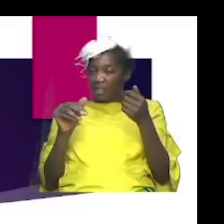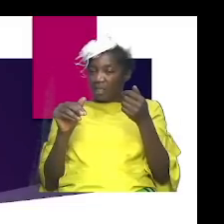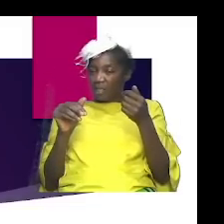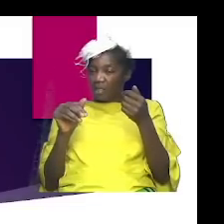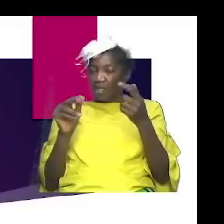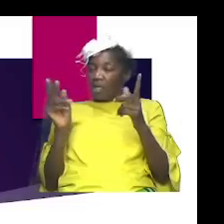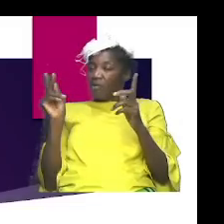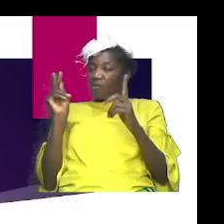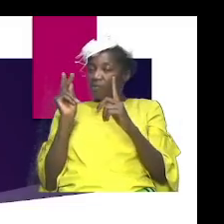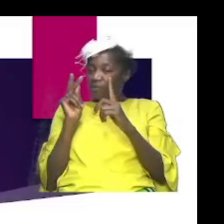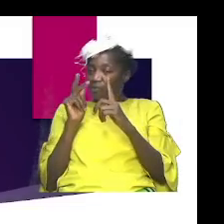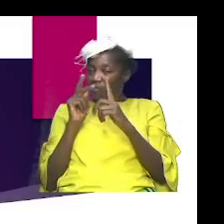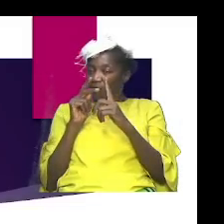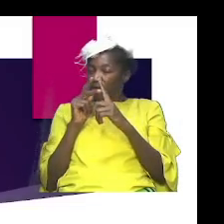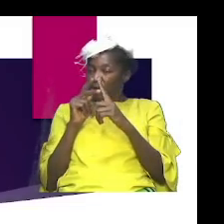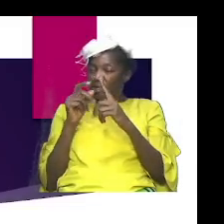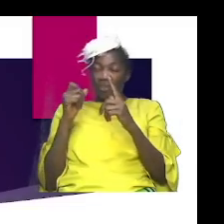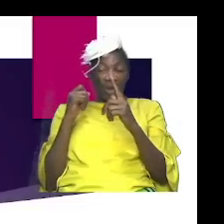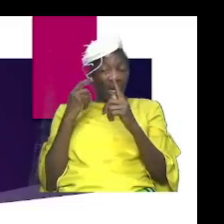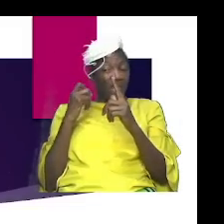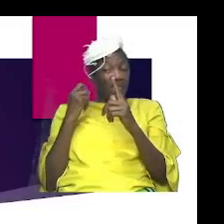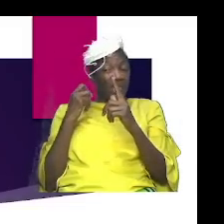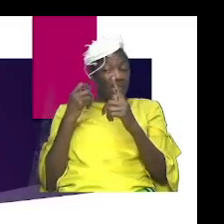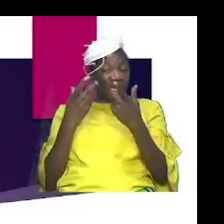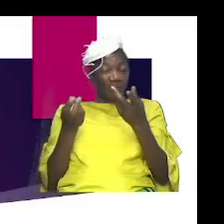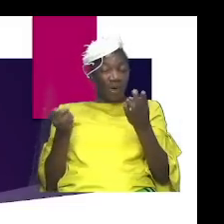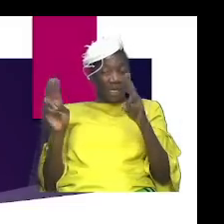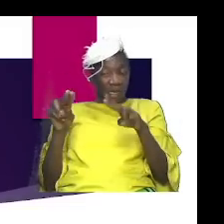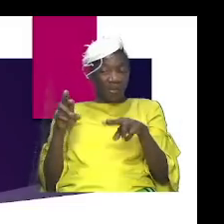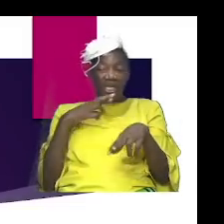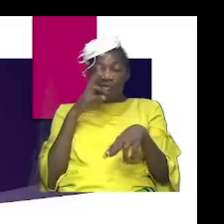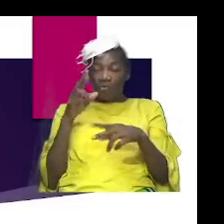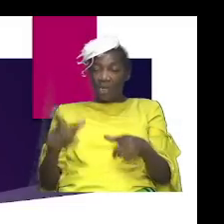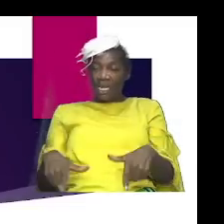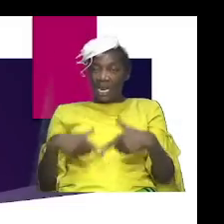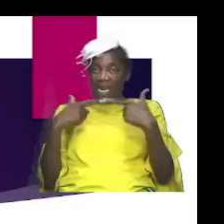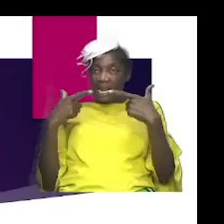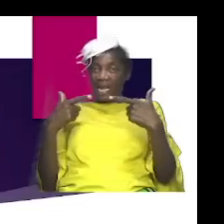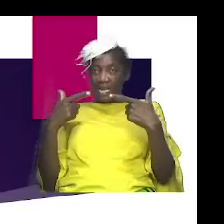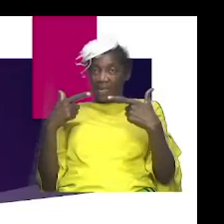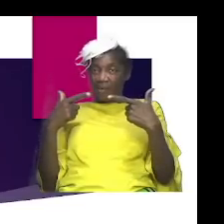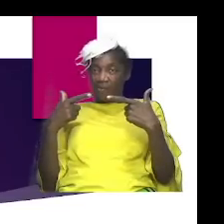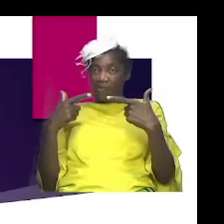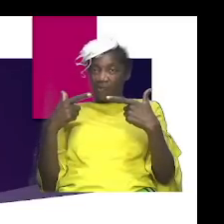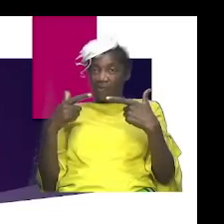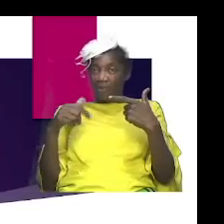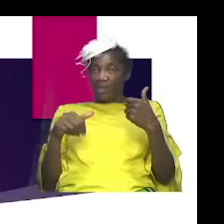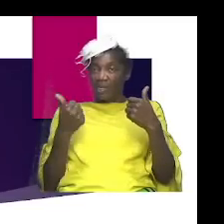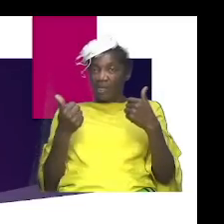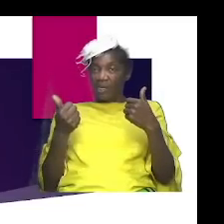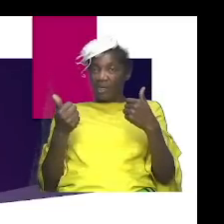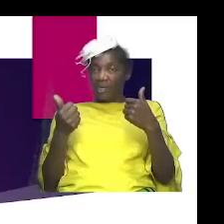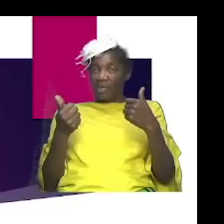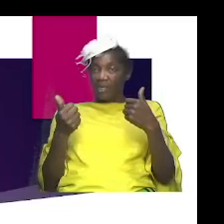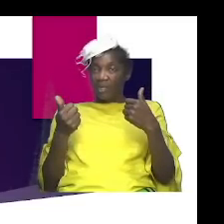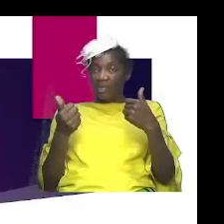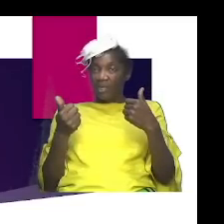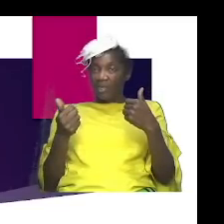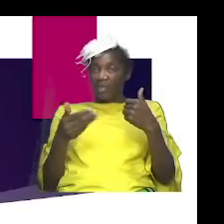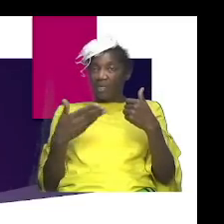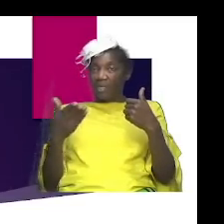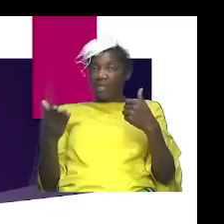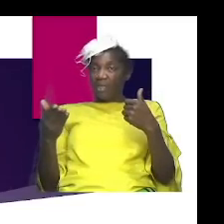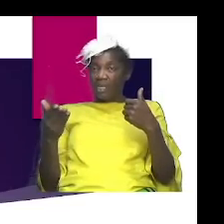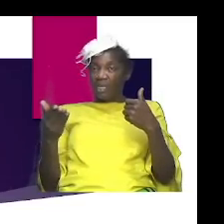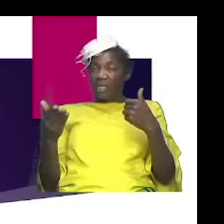phrase to understand what is actually happening in real life. All right, or another definition is that it is a thing